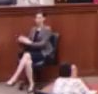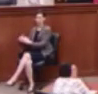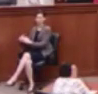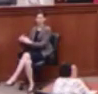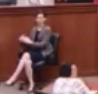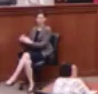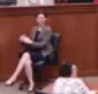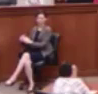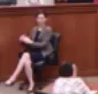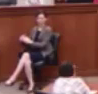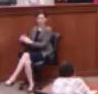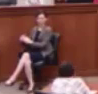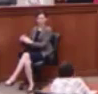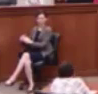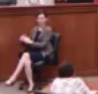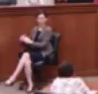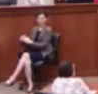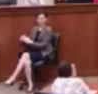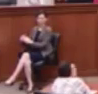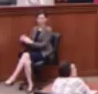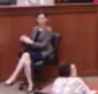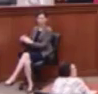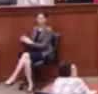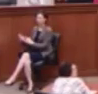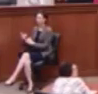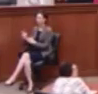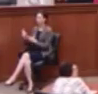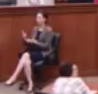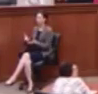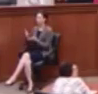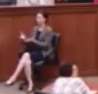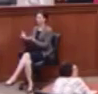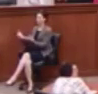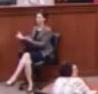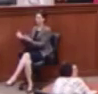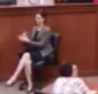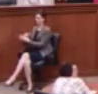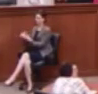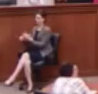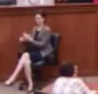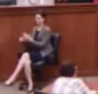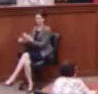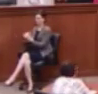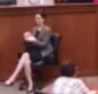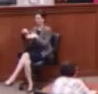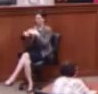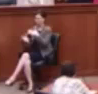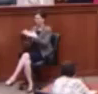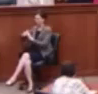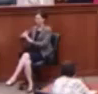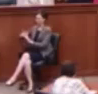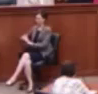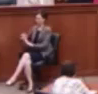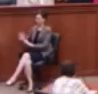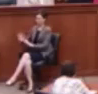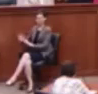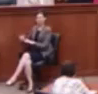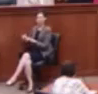a report with 3 major recommendations. I won't go through them in detail with you, but I'll tell